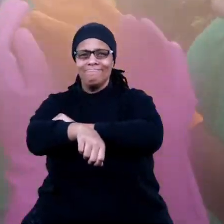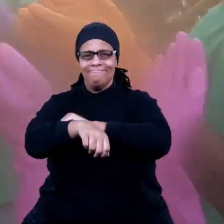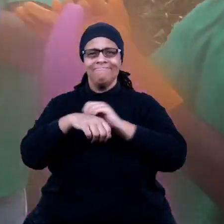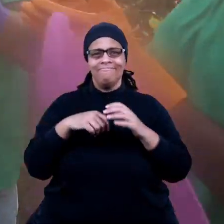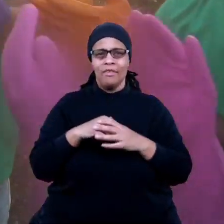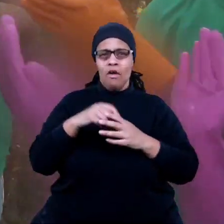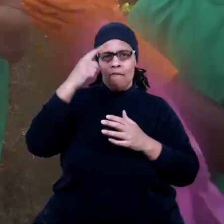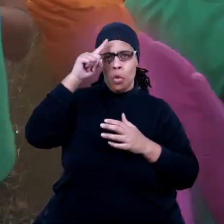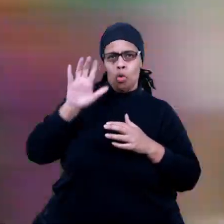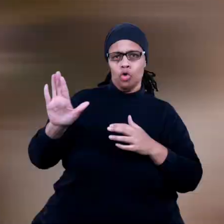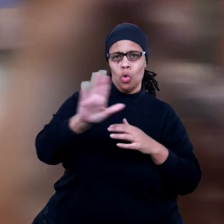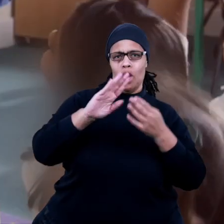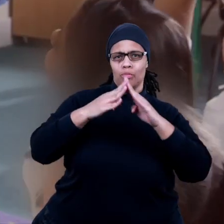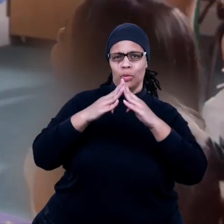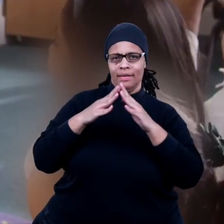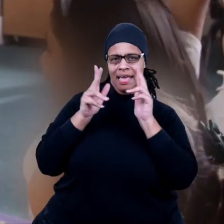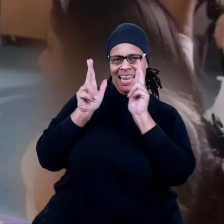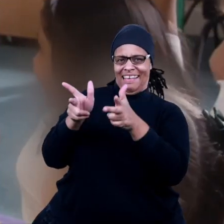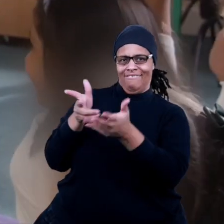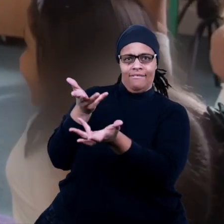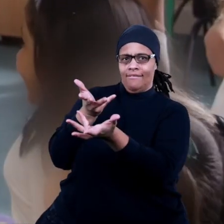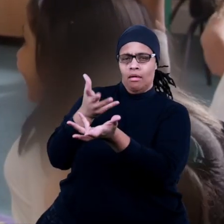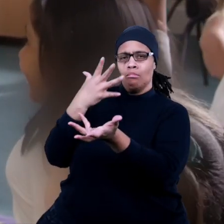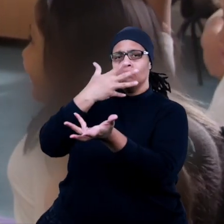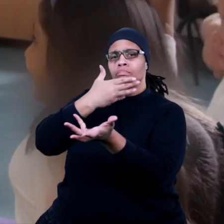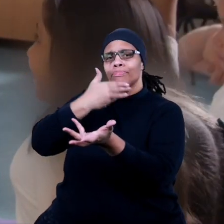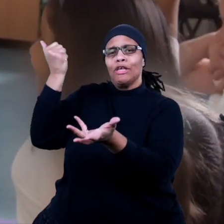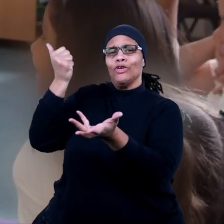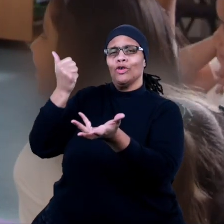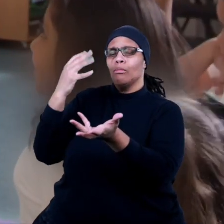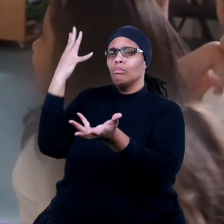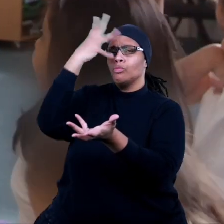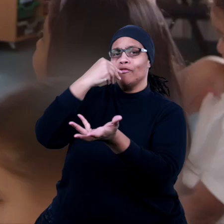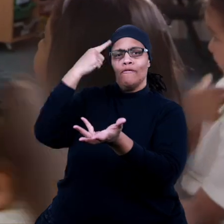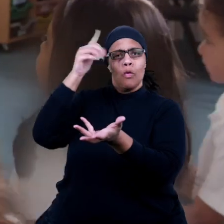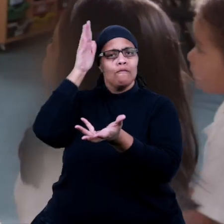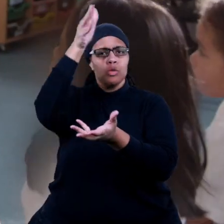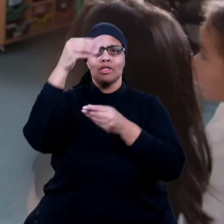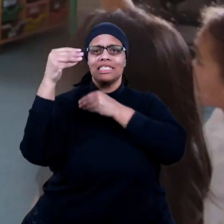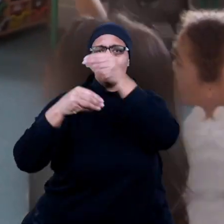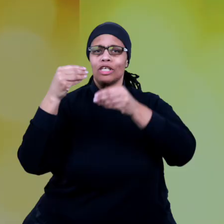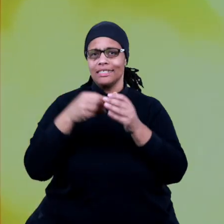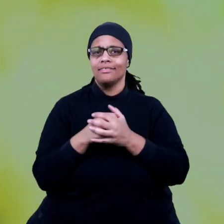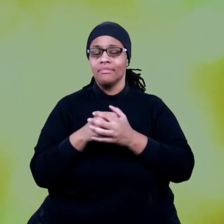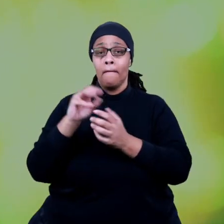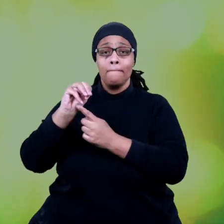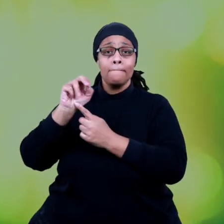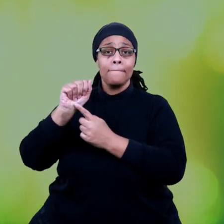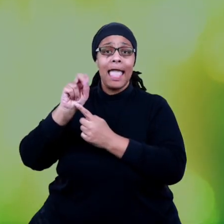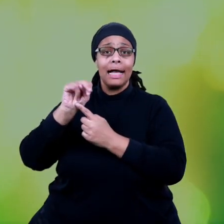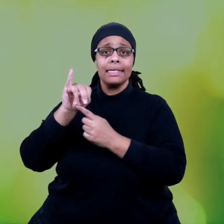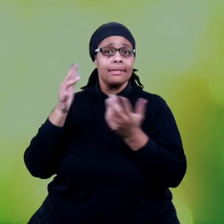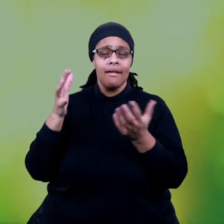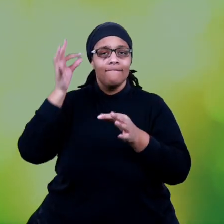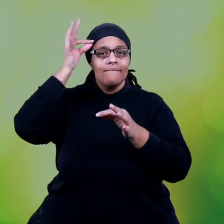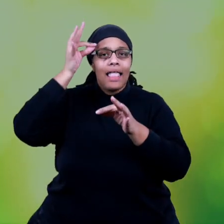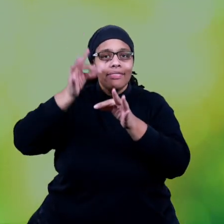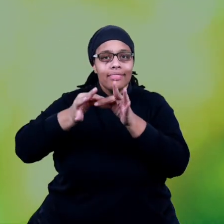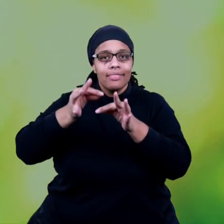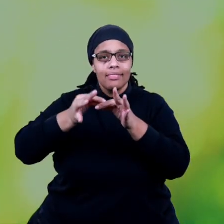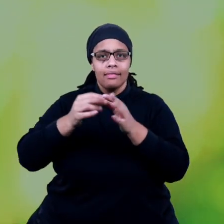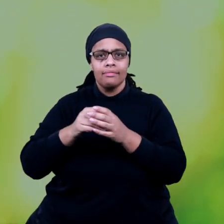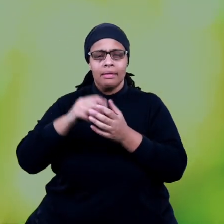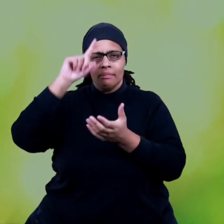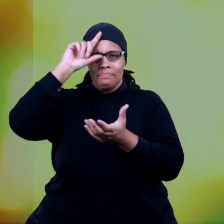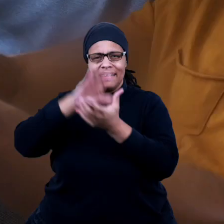as you can to leave the community better and more beautiful for future generations. Mani means